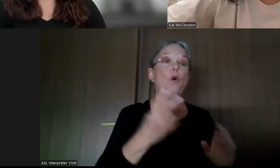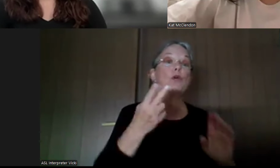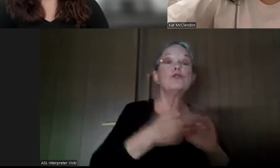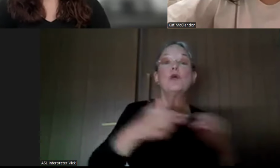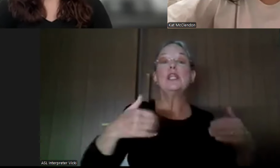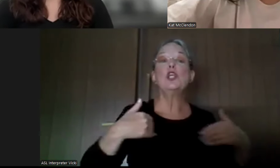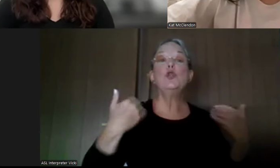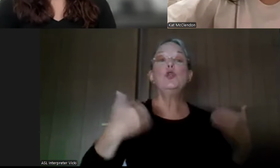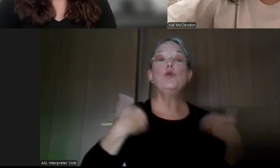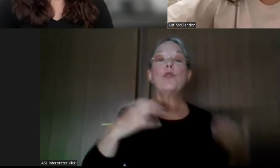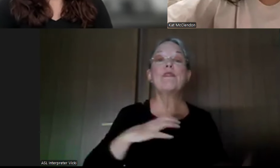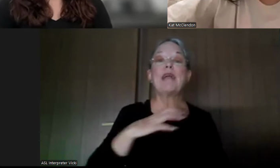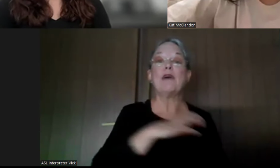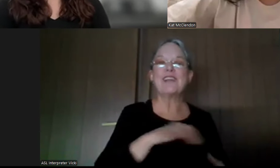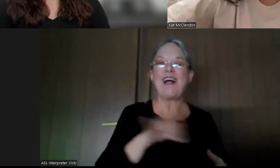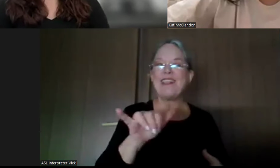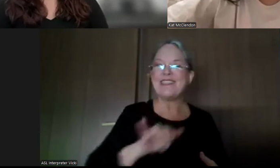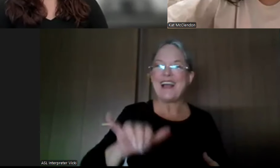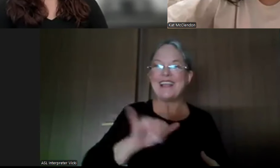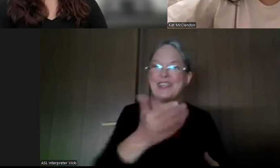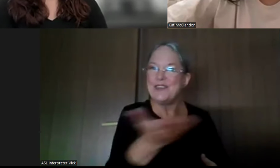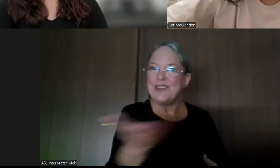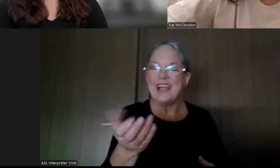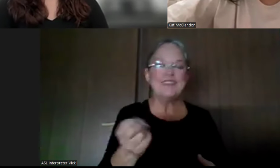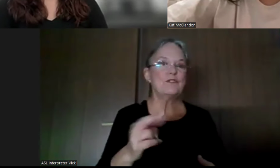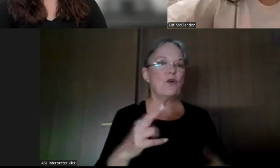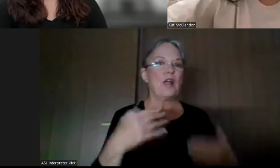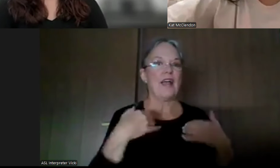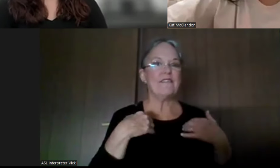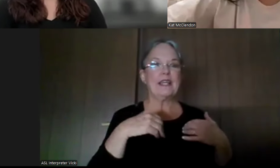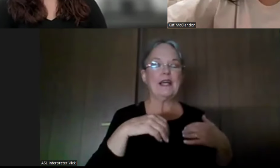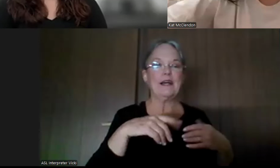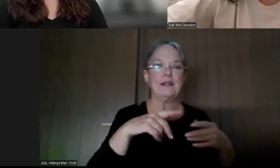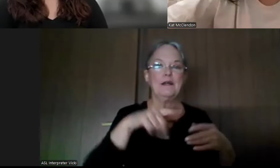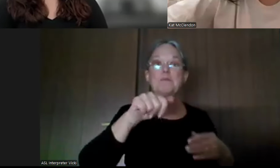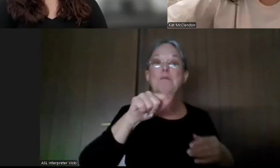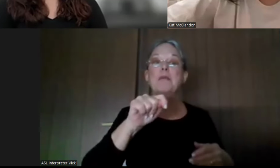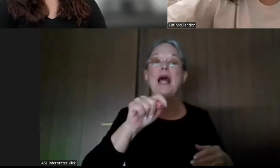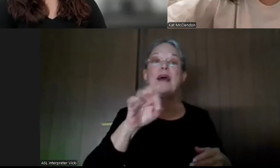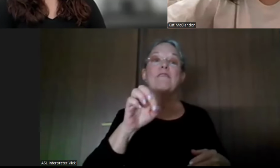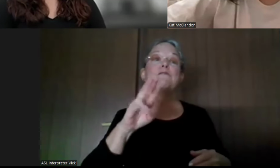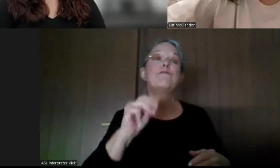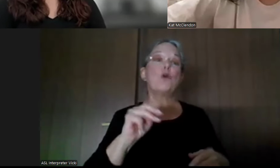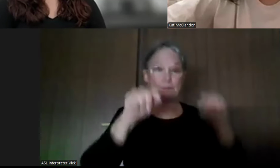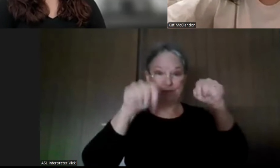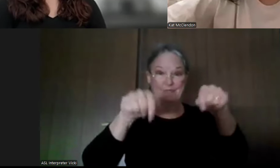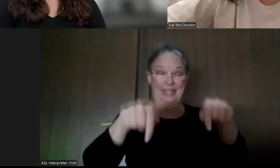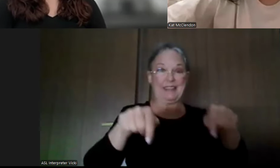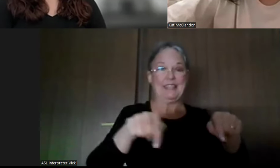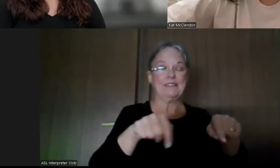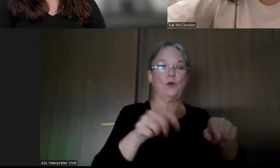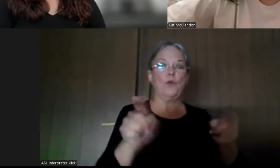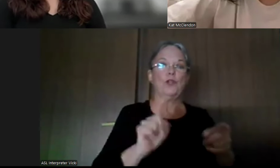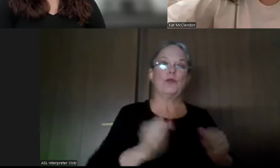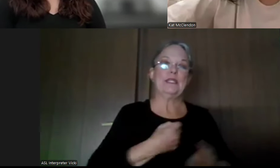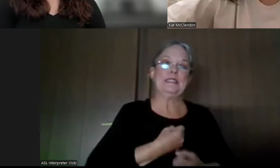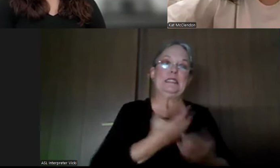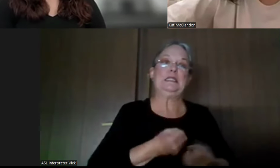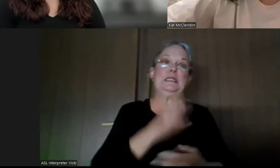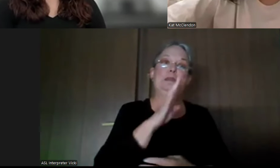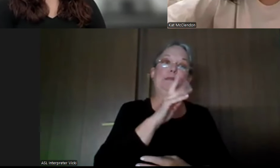did and having a platform like this webinar to be able to speak. But I think it's also important for us to